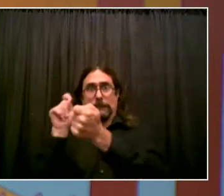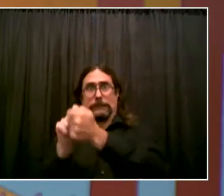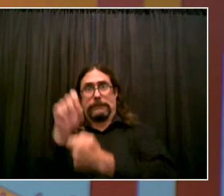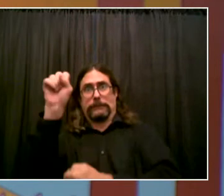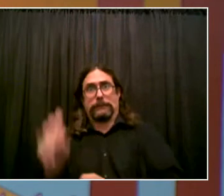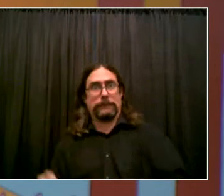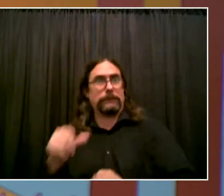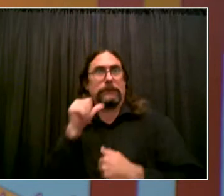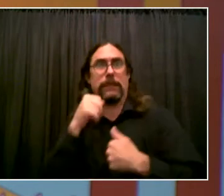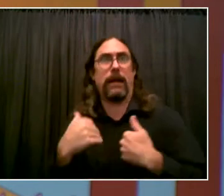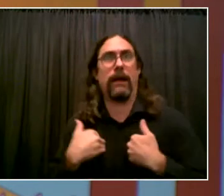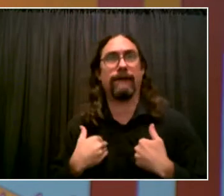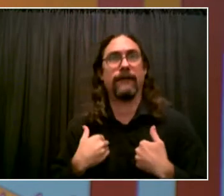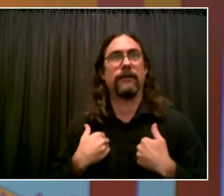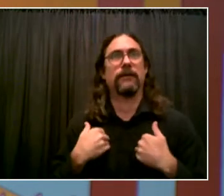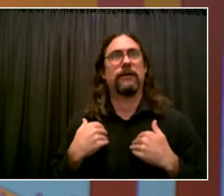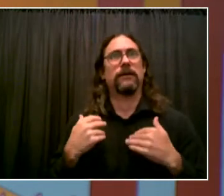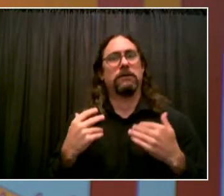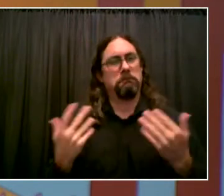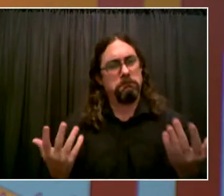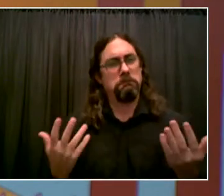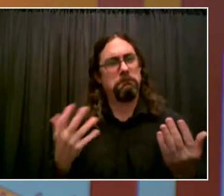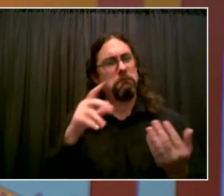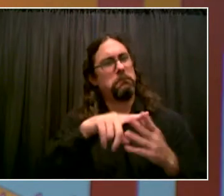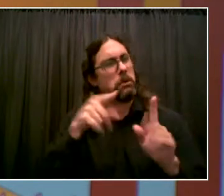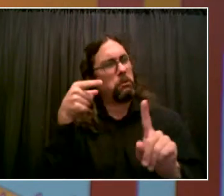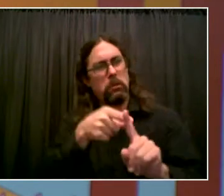but let me go to the question about Vision Zero.